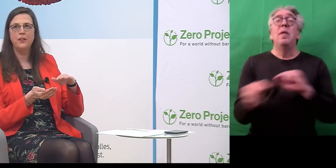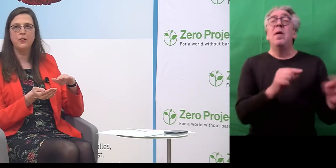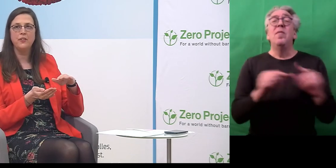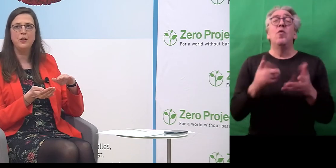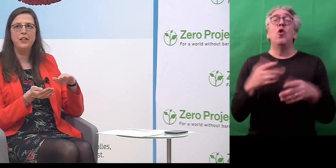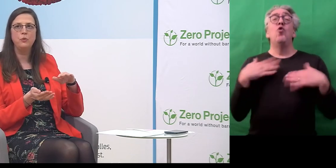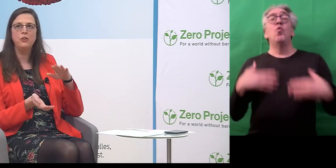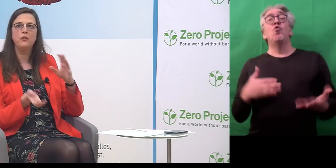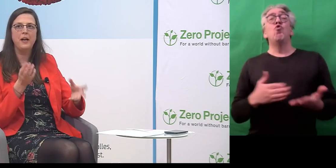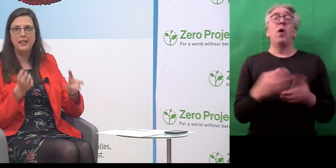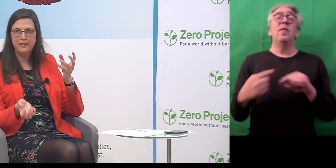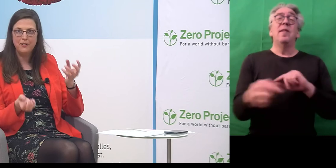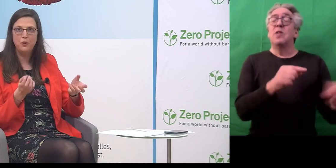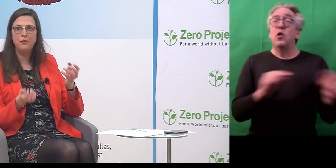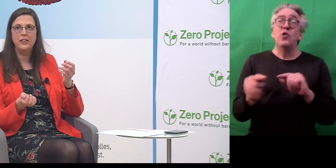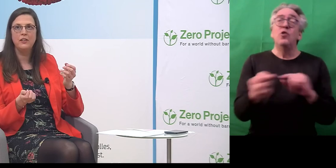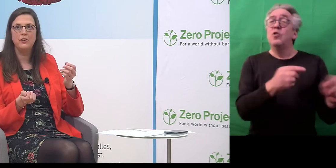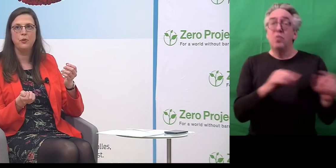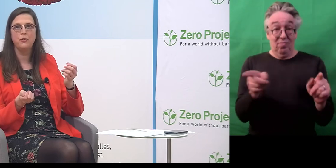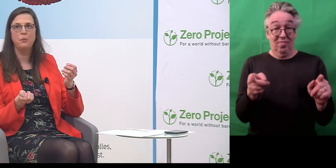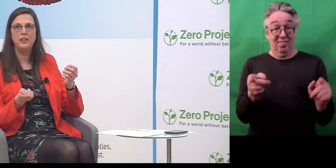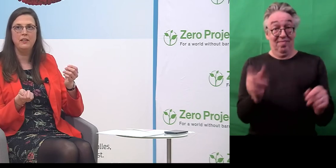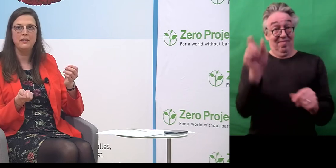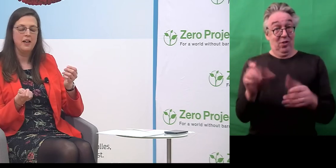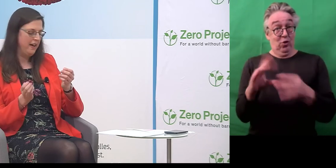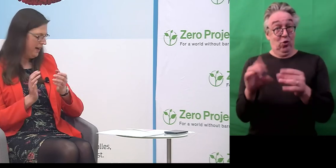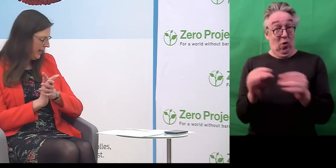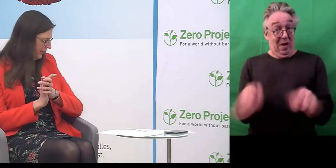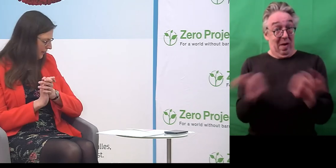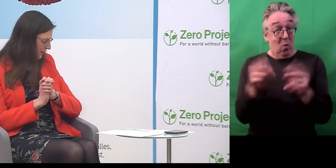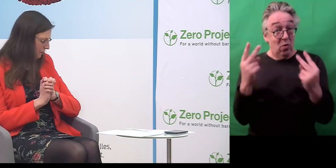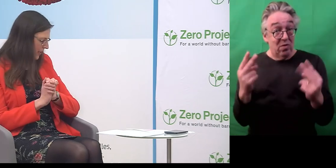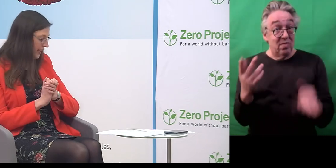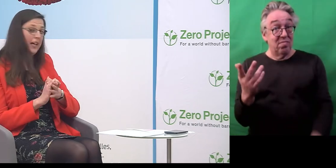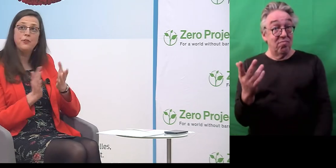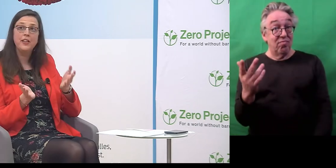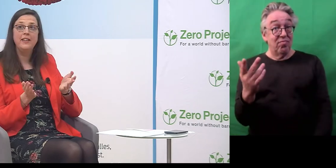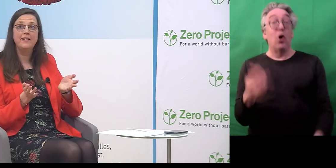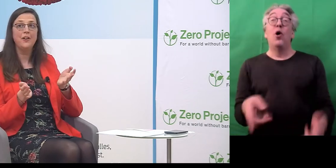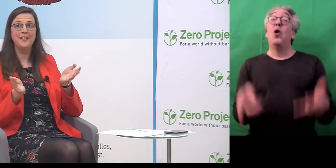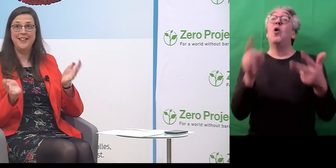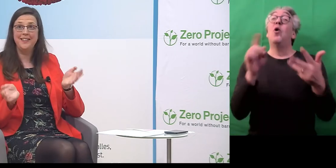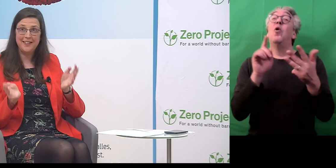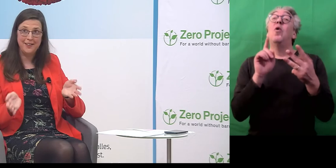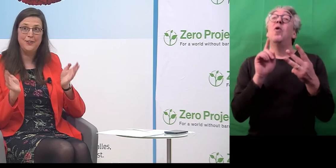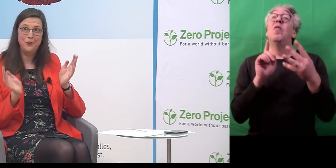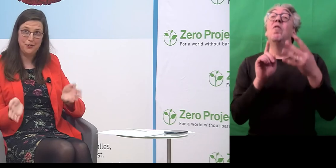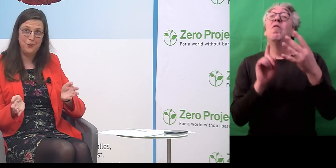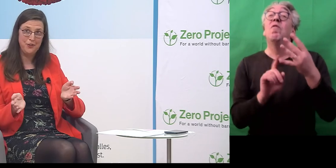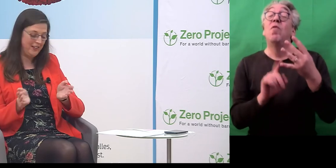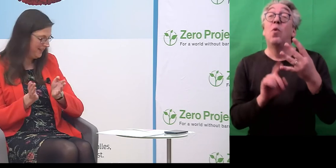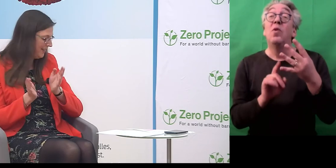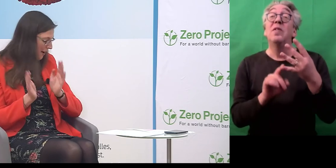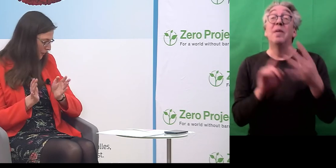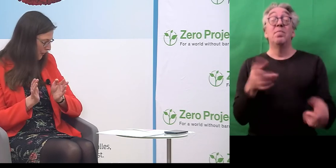of consideration, which is balance within those nominees. And yeah, I have to say, it's not an easy task to